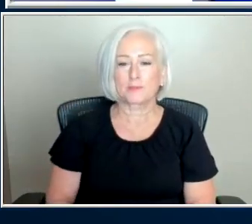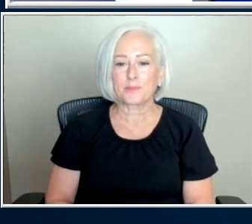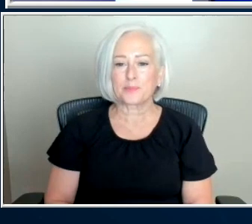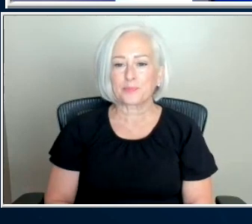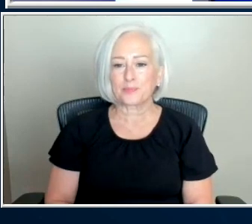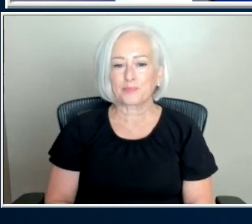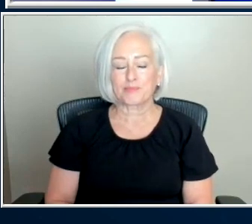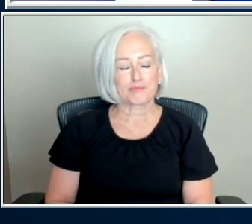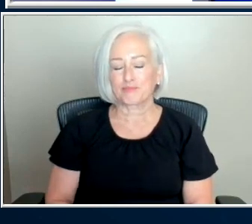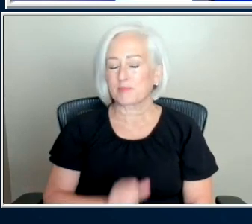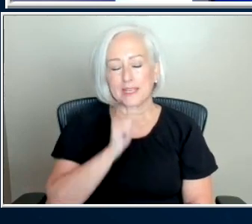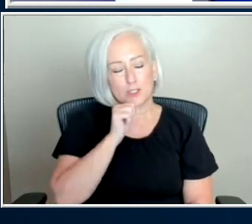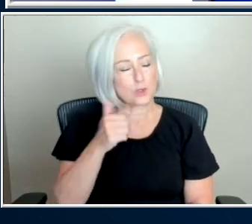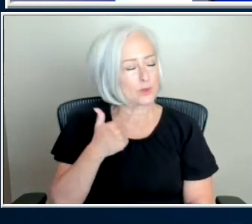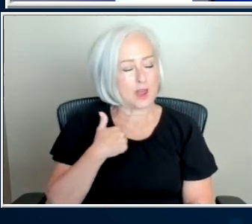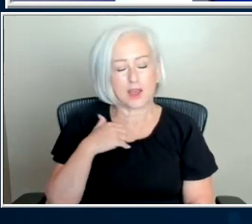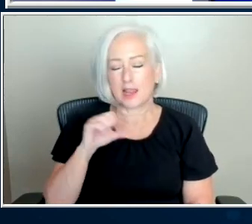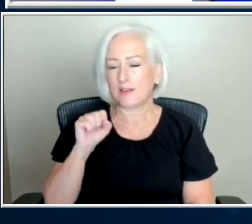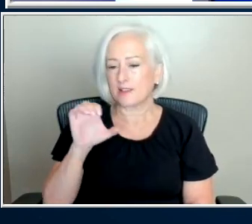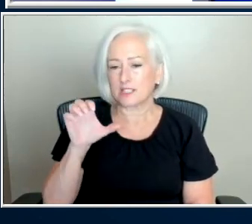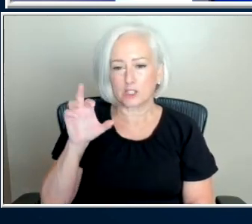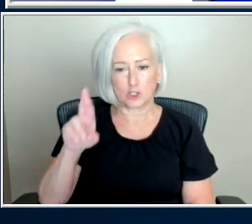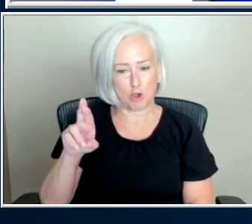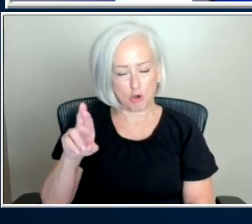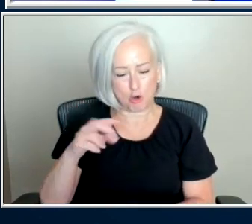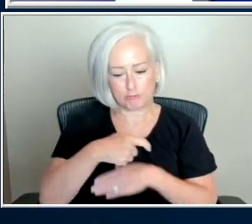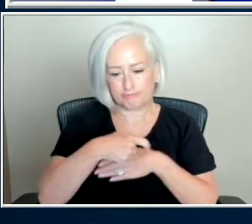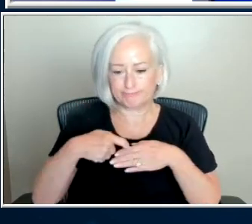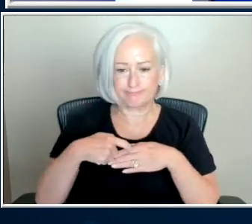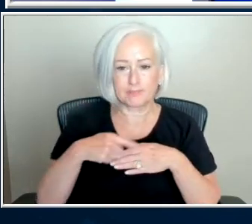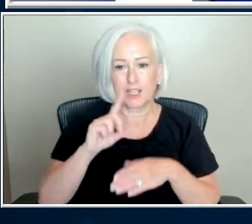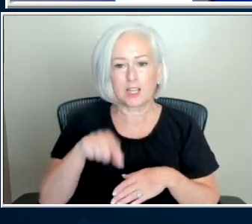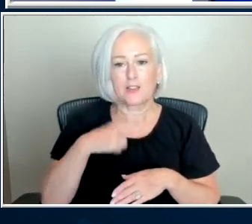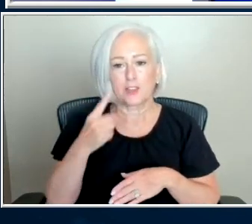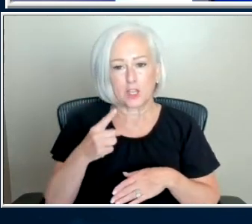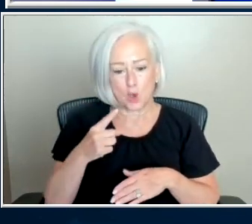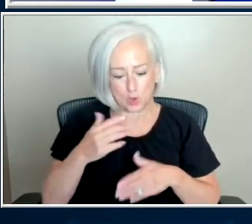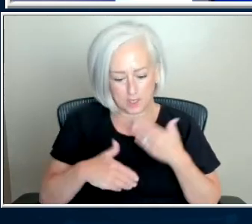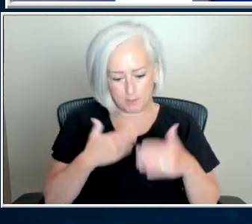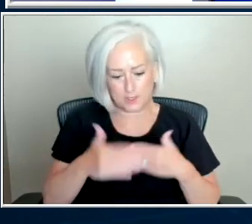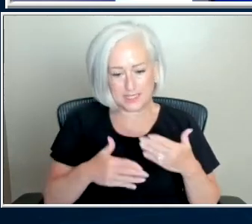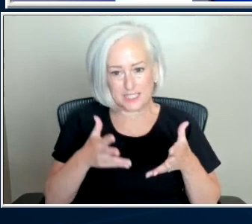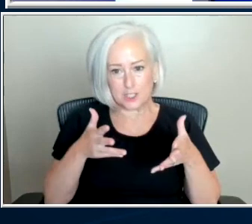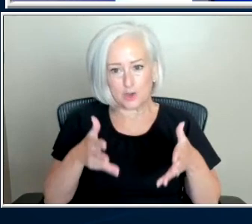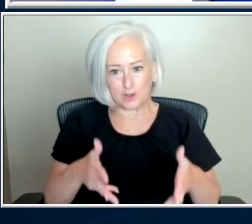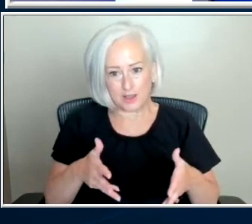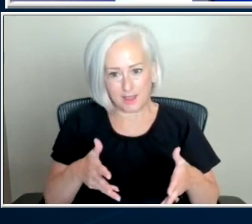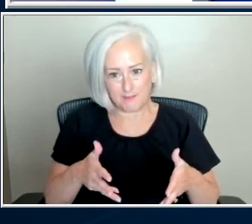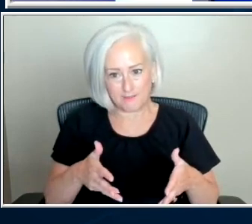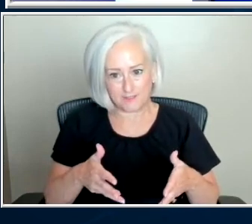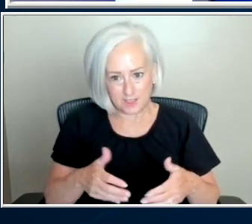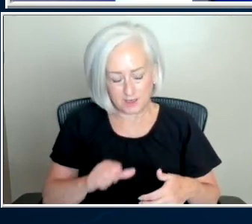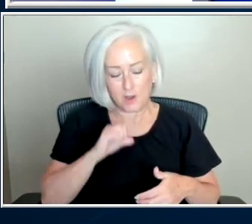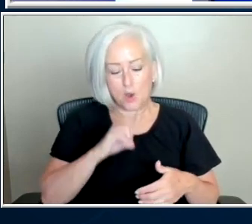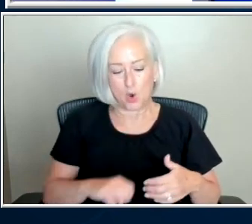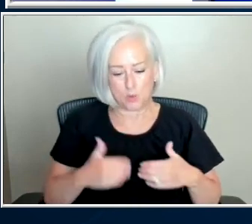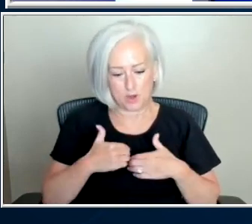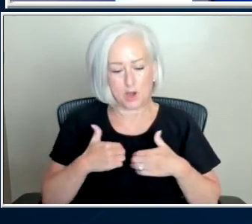It did not leave a scar. The only procedure that I've had that's left a scar is my open heart surgery.